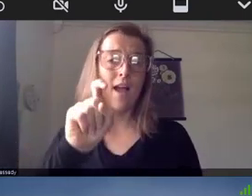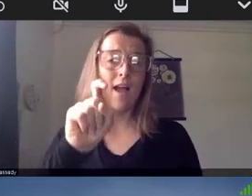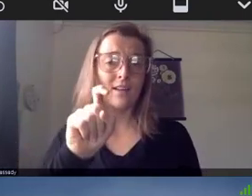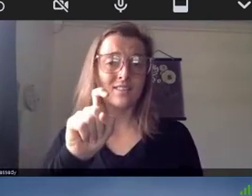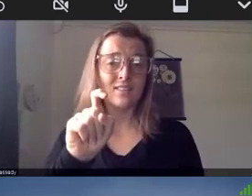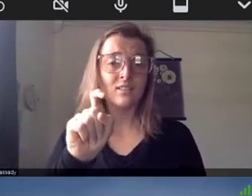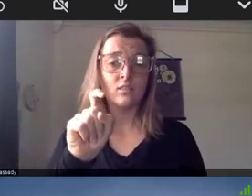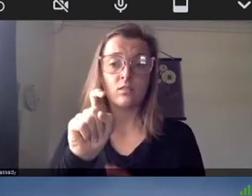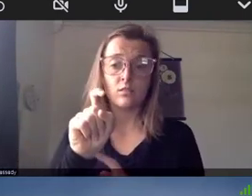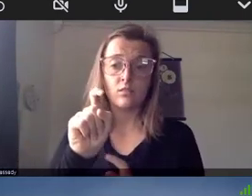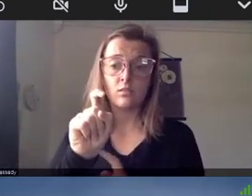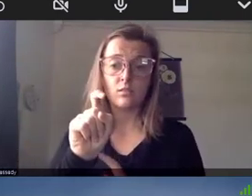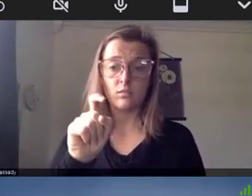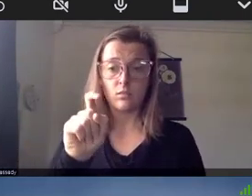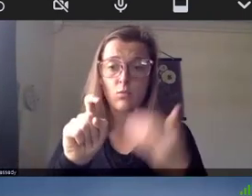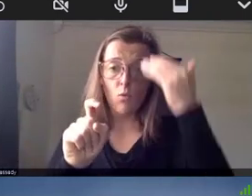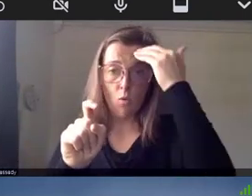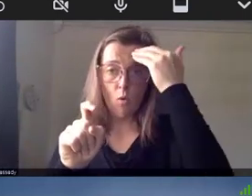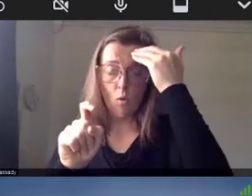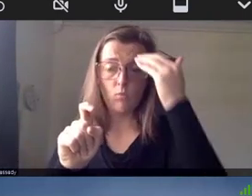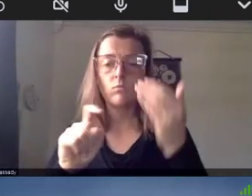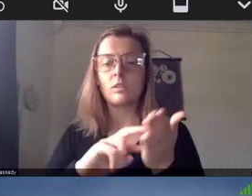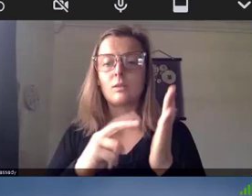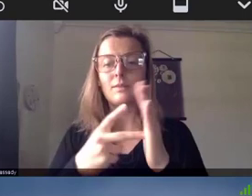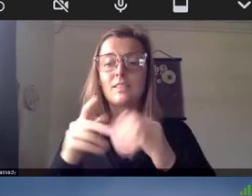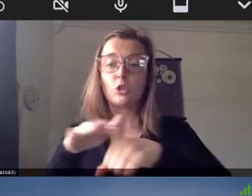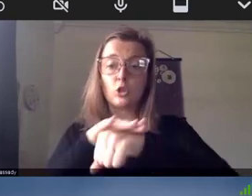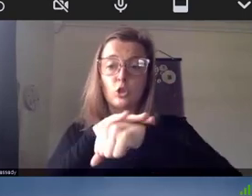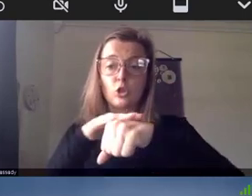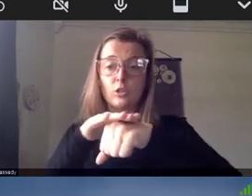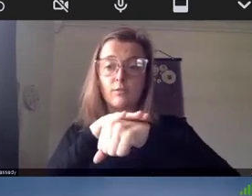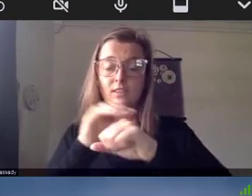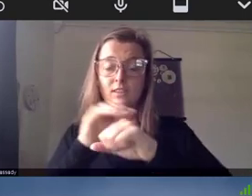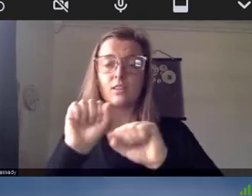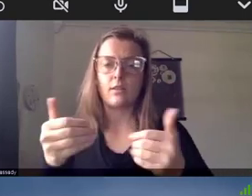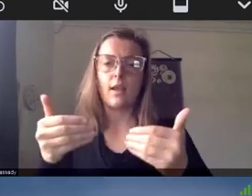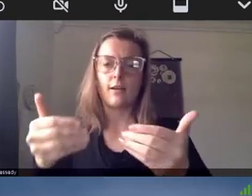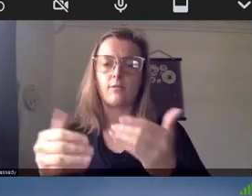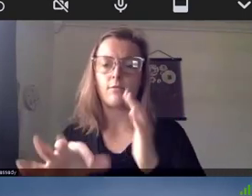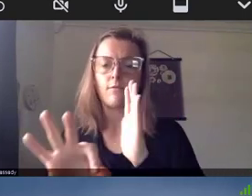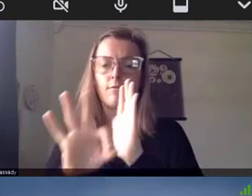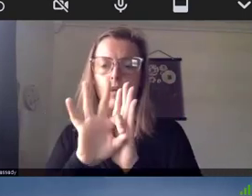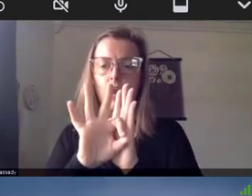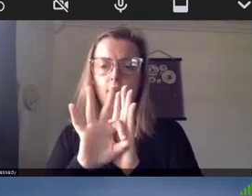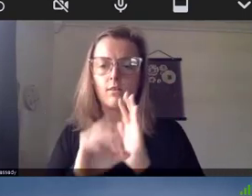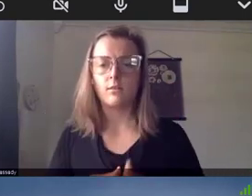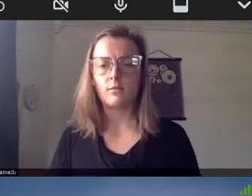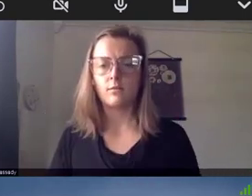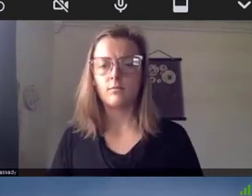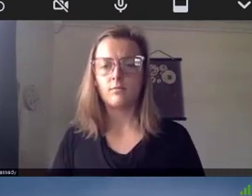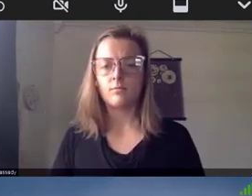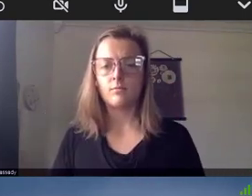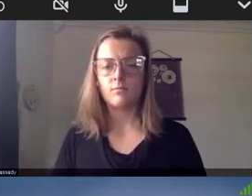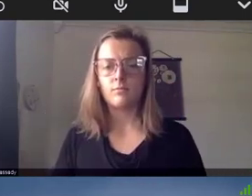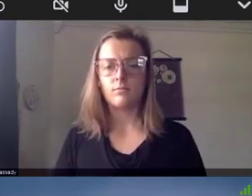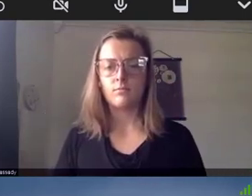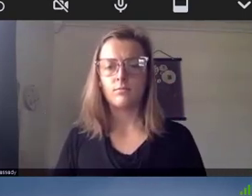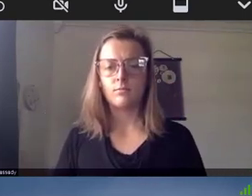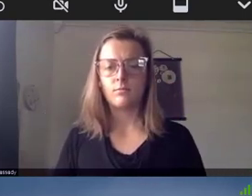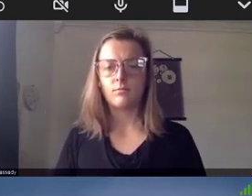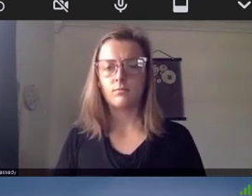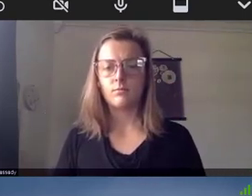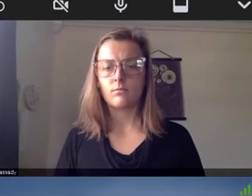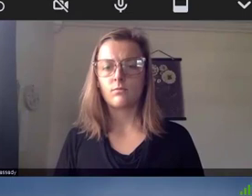the temperature of the surface, right? So this tells you the fluid temperature at X, and then you can find the surface temperature at X by doing a surface balance